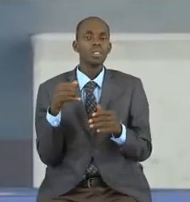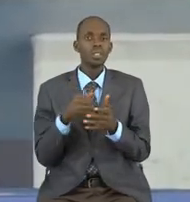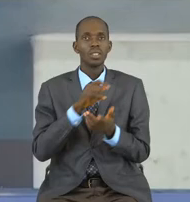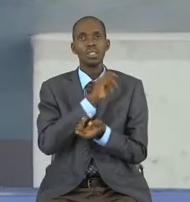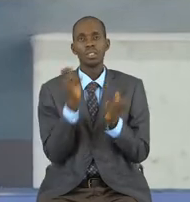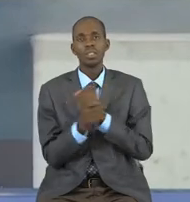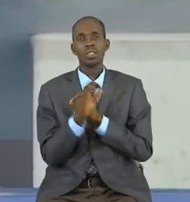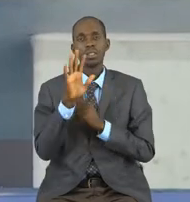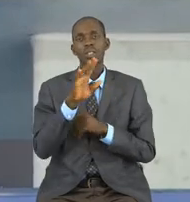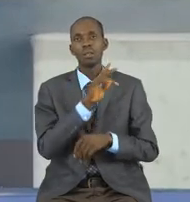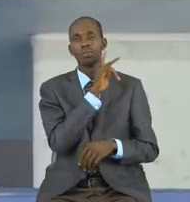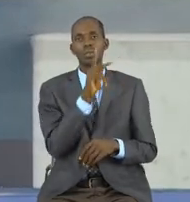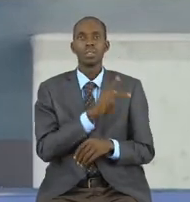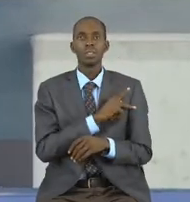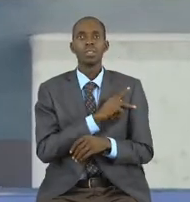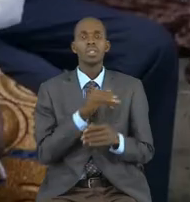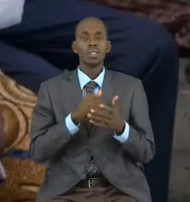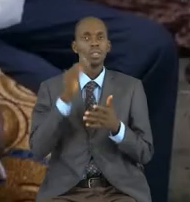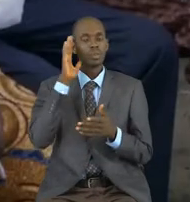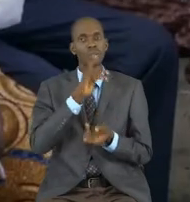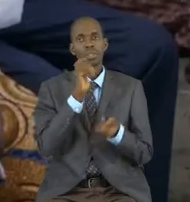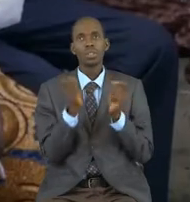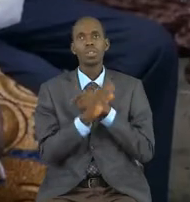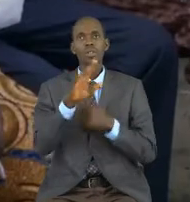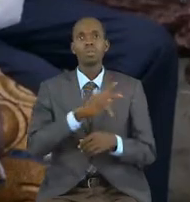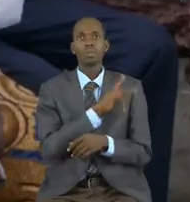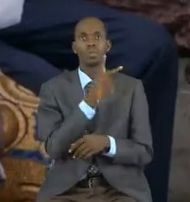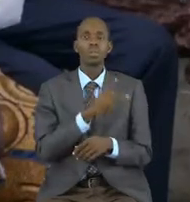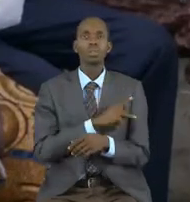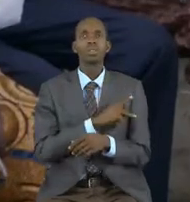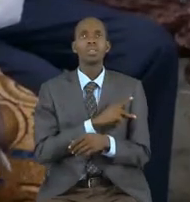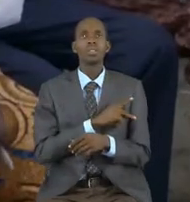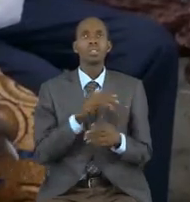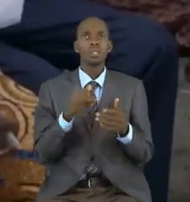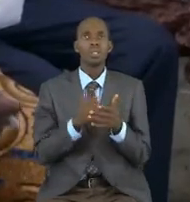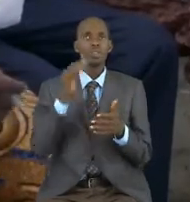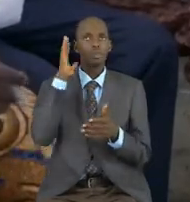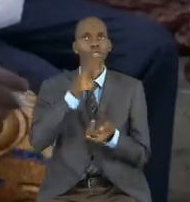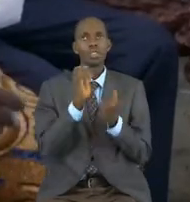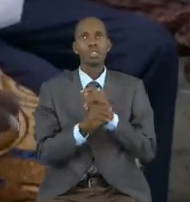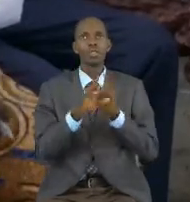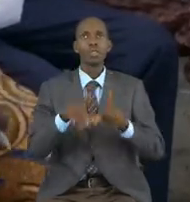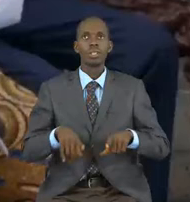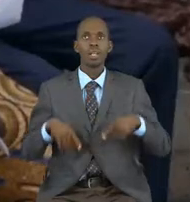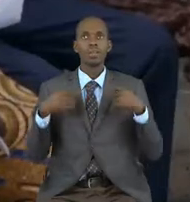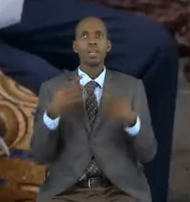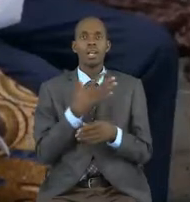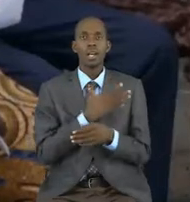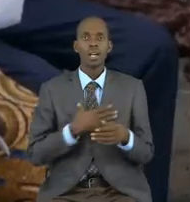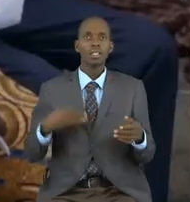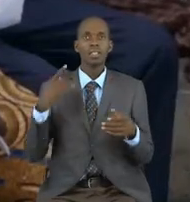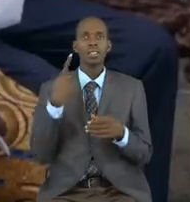personality. It will change your personality. It will change your life. And the